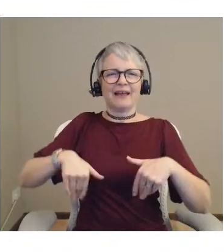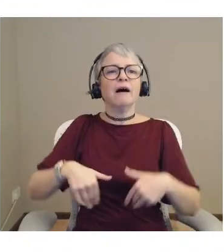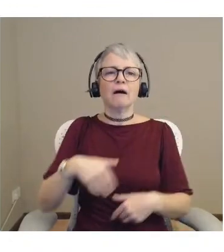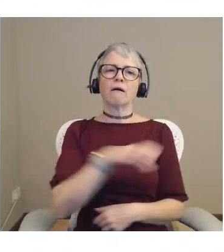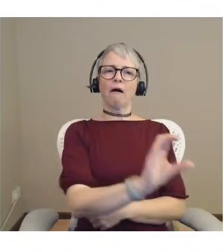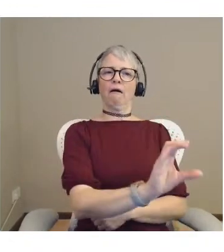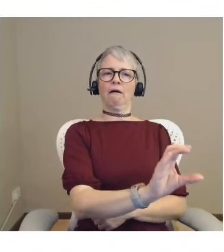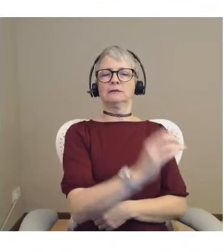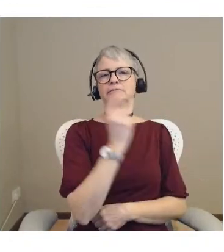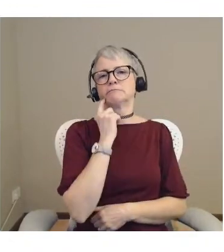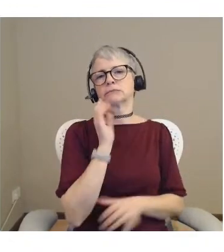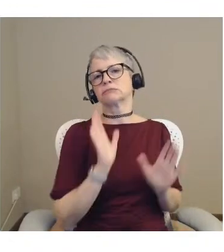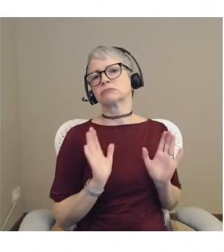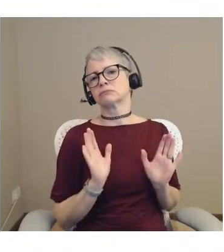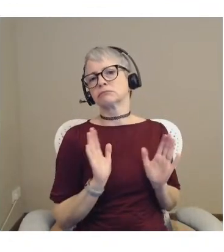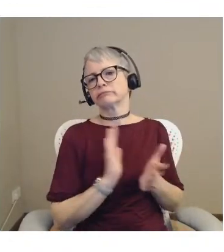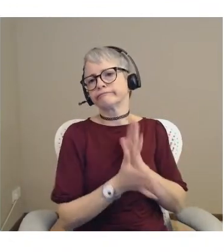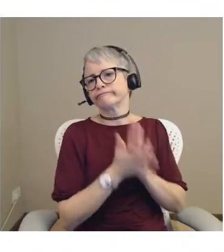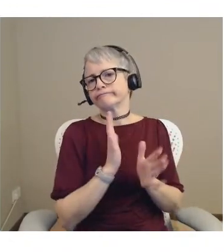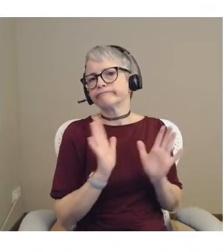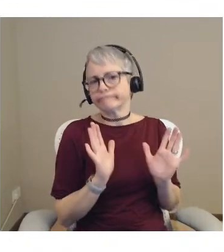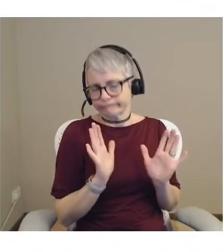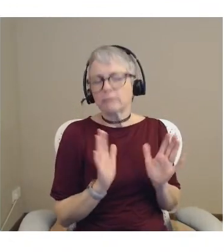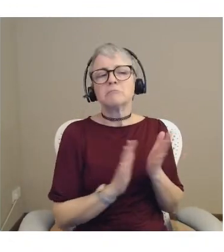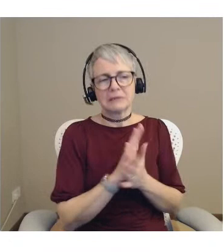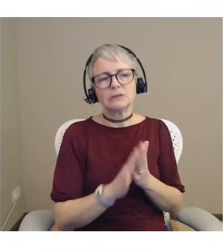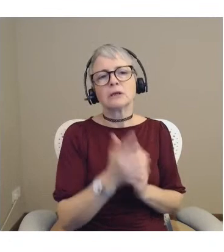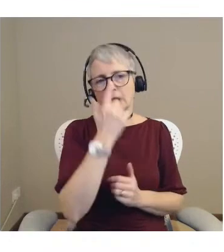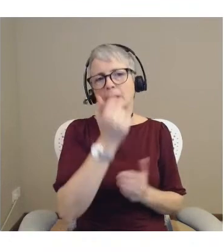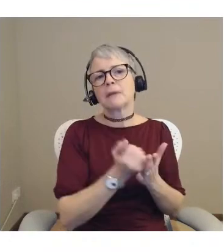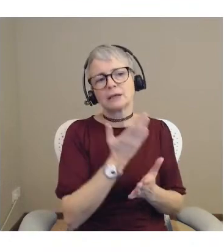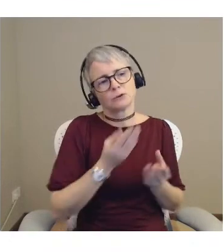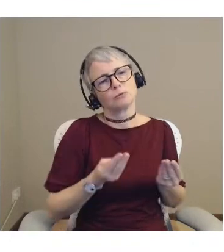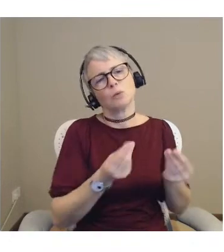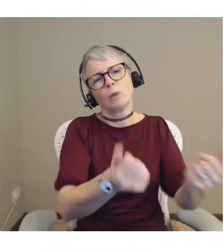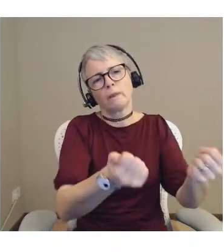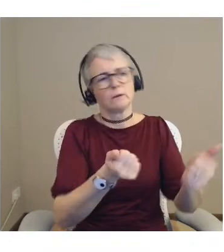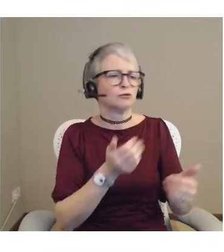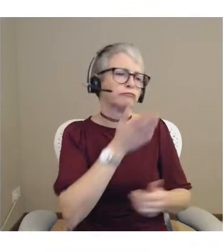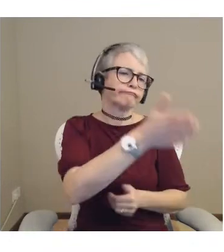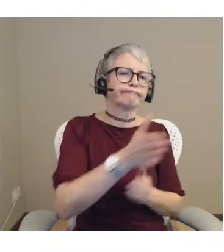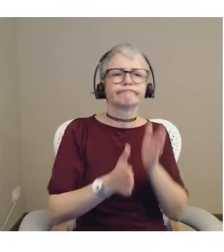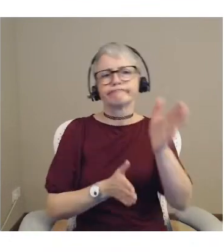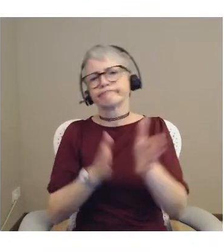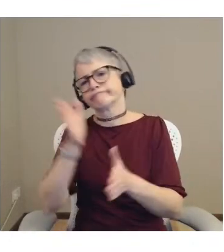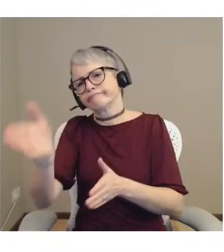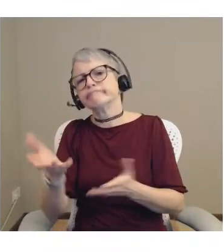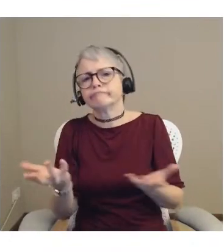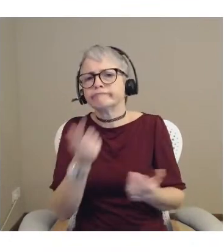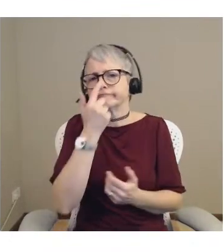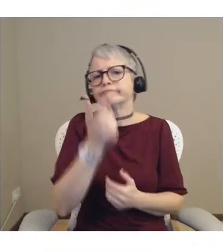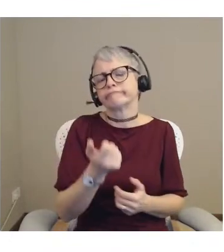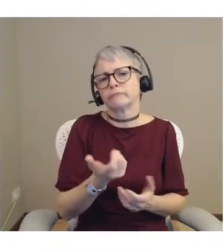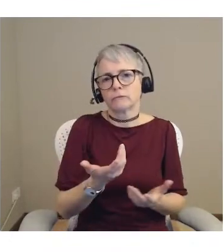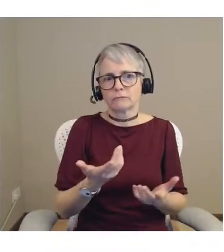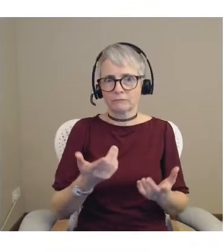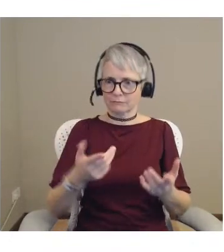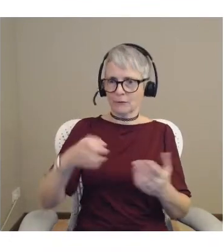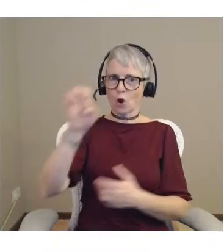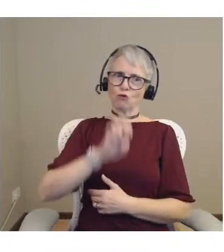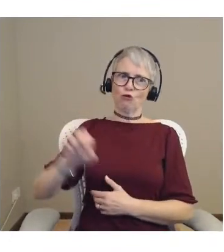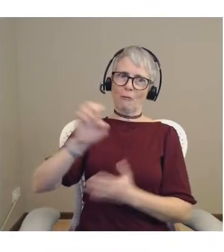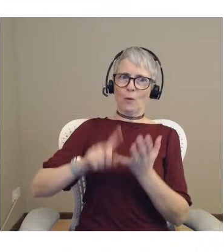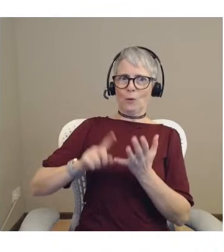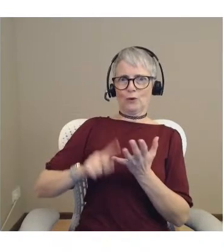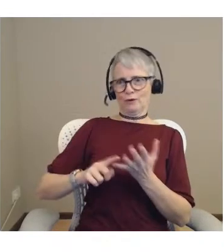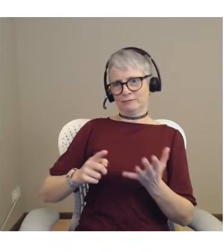persons with disabilities across the EU. One of the main values of the European Union is the free movement of